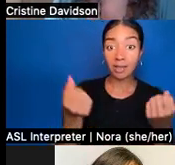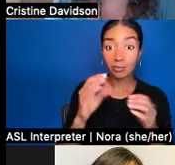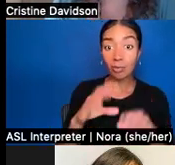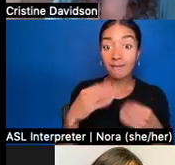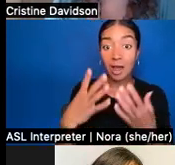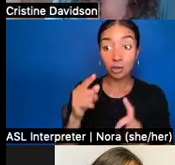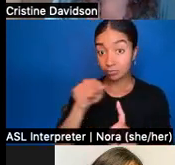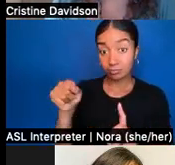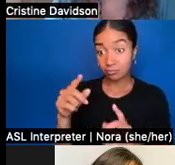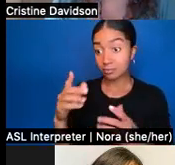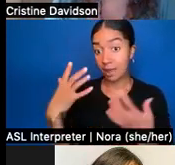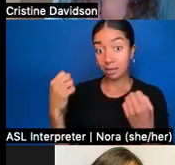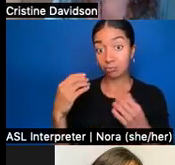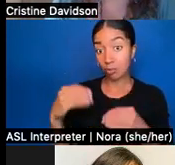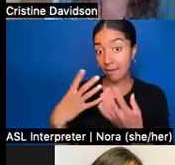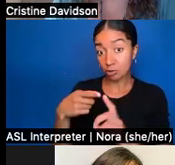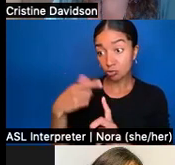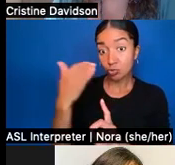they understand that